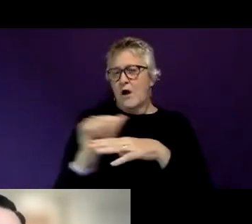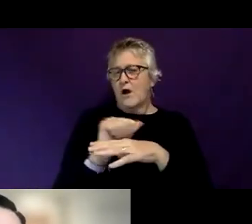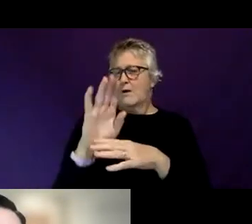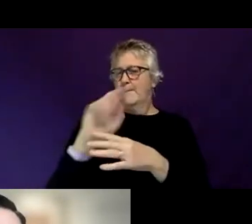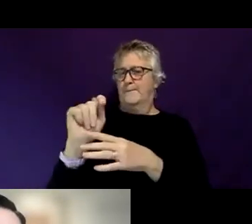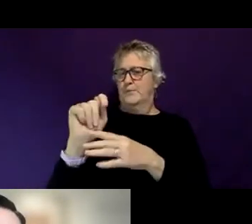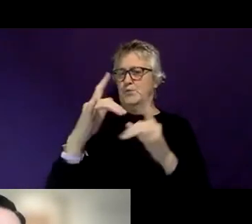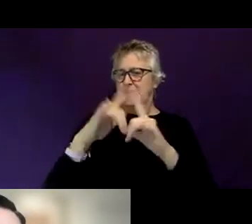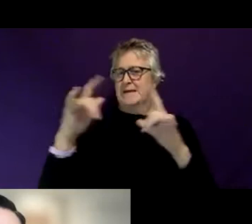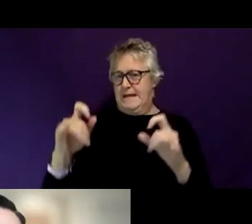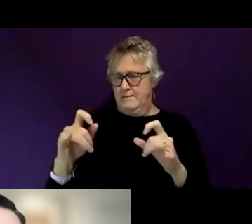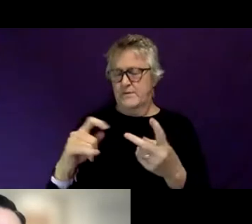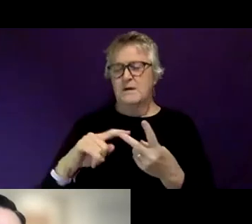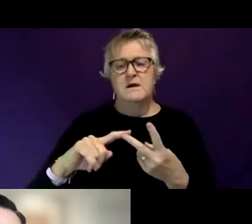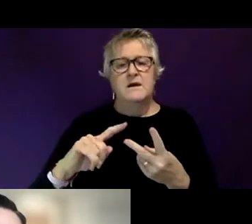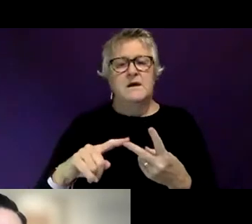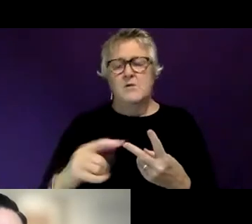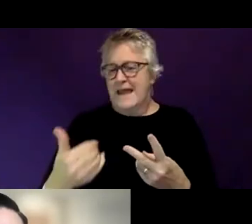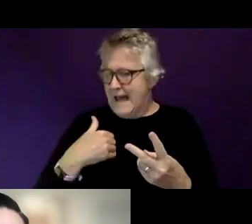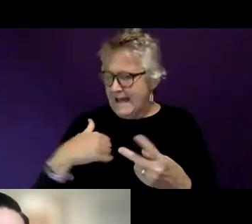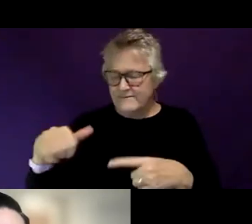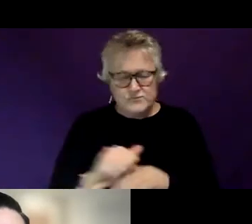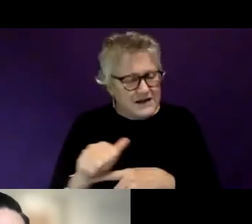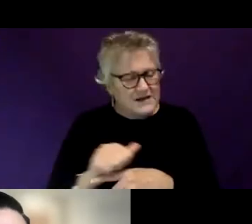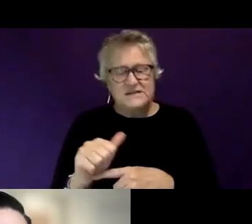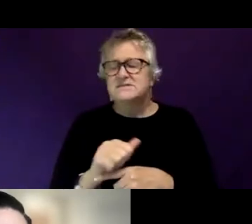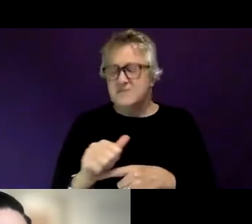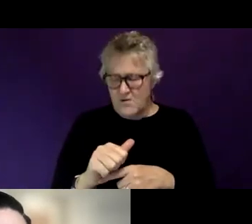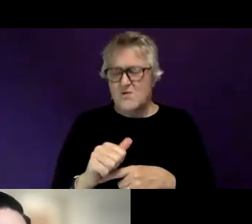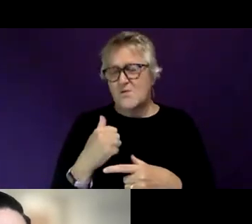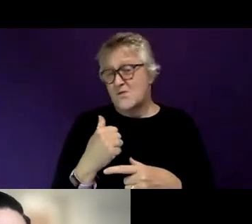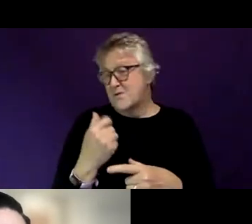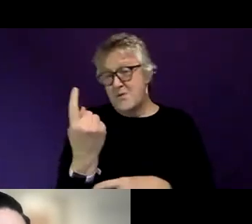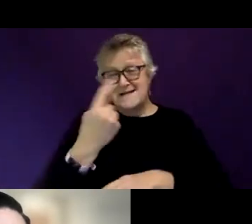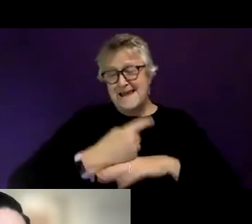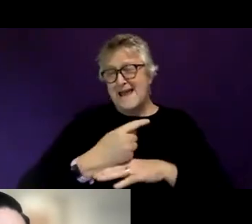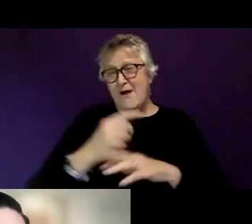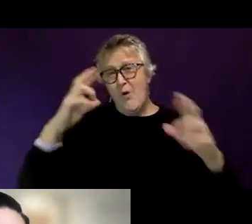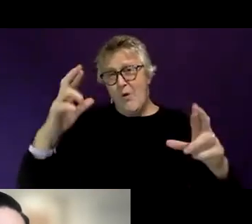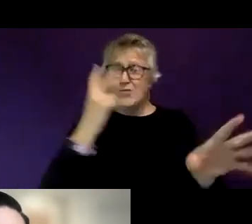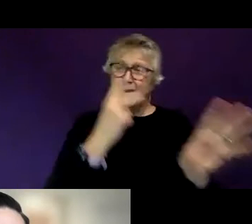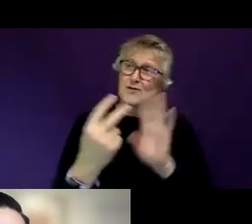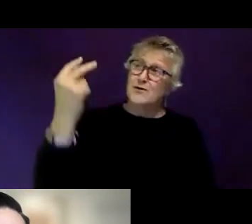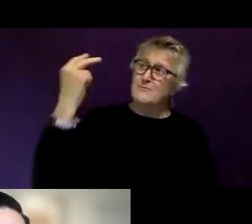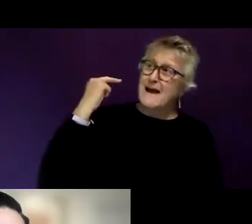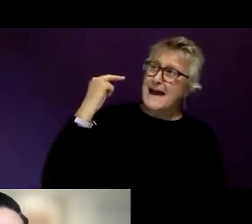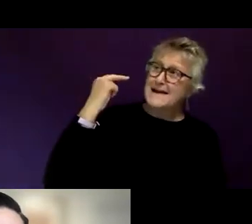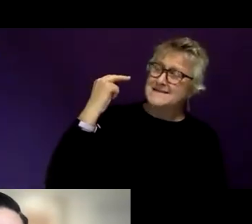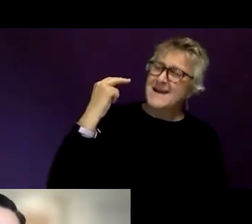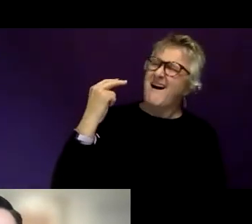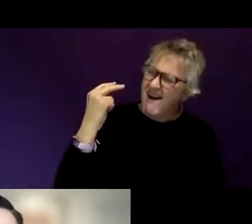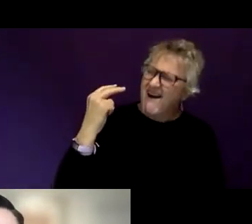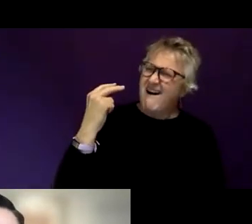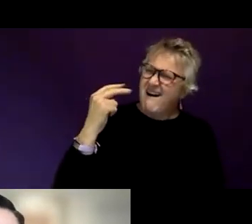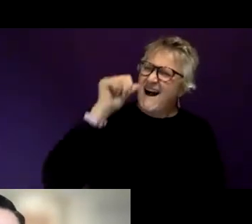to. And you know, someday when we look back, I want people to talk about the leaders that have become leaders and who help elevate